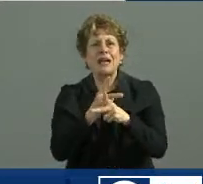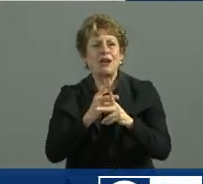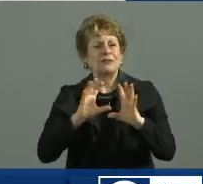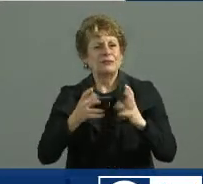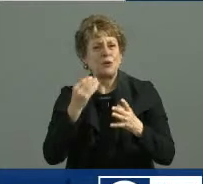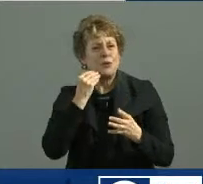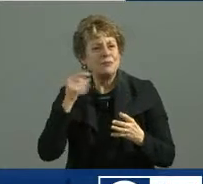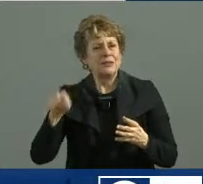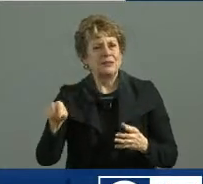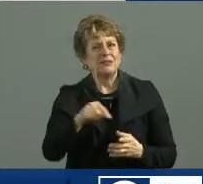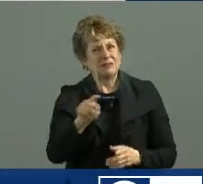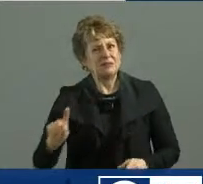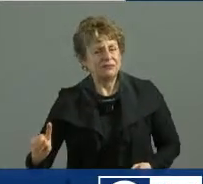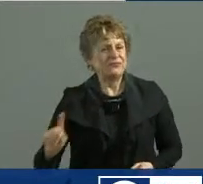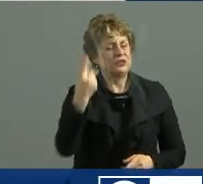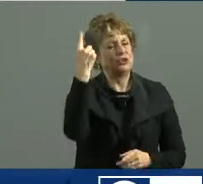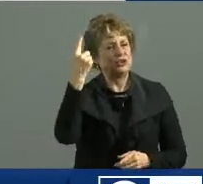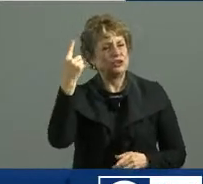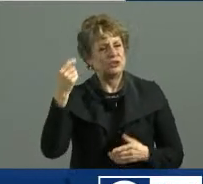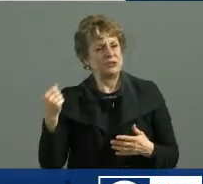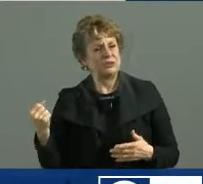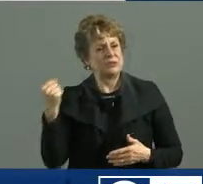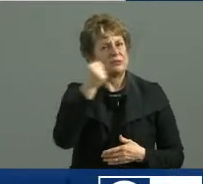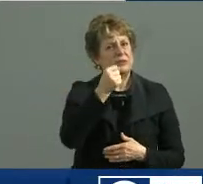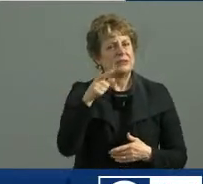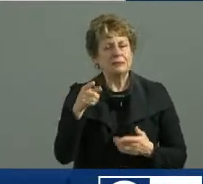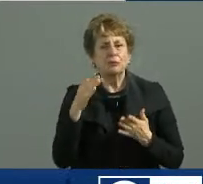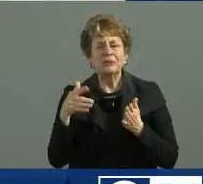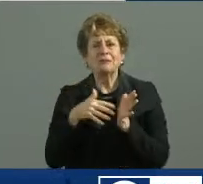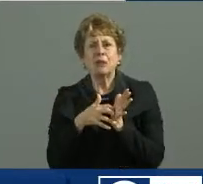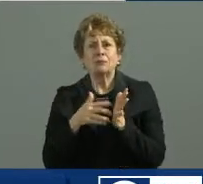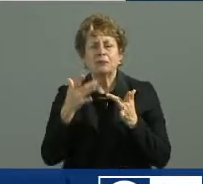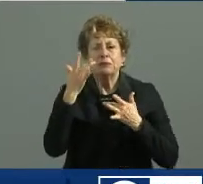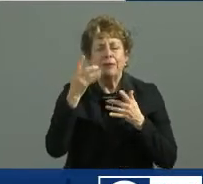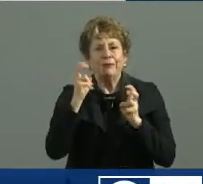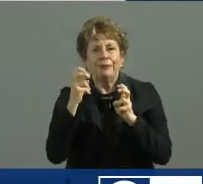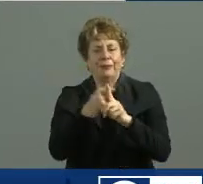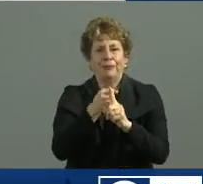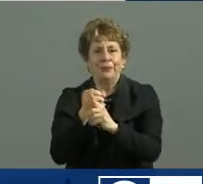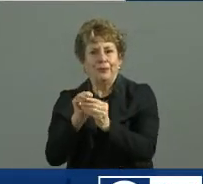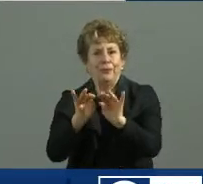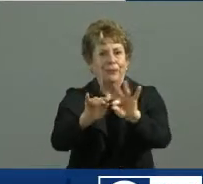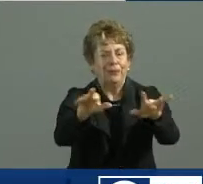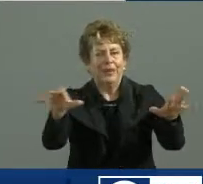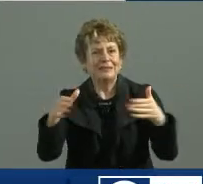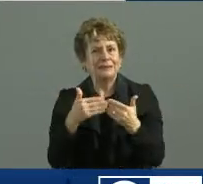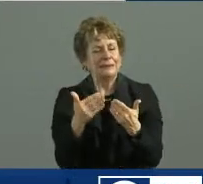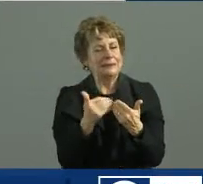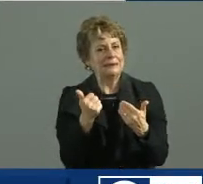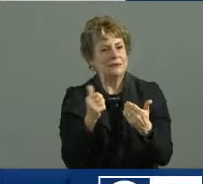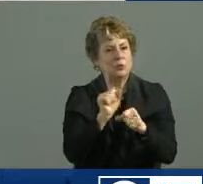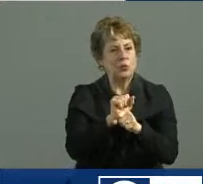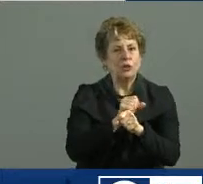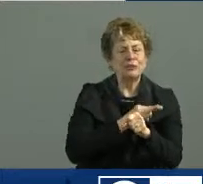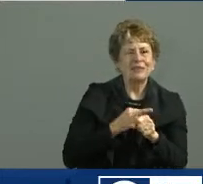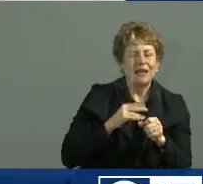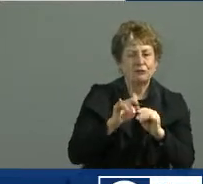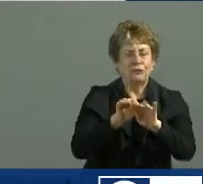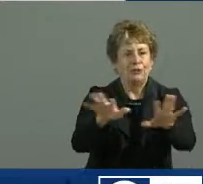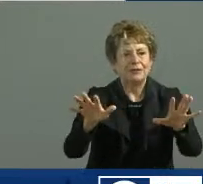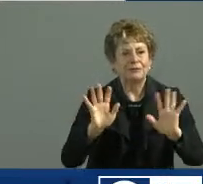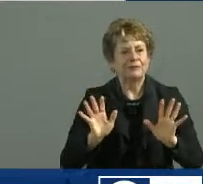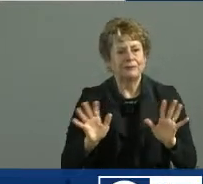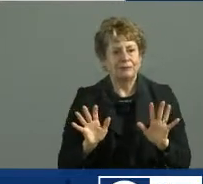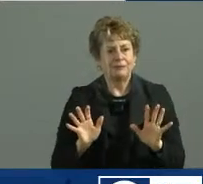that these populations are especially vulnerable to COVID-19. And so we took the CDC